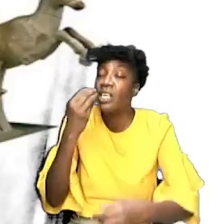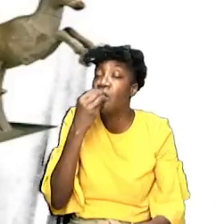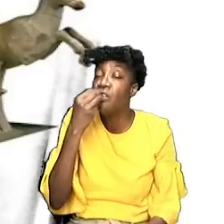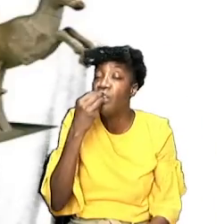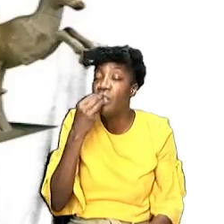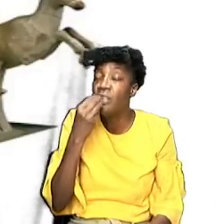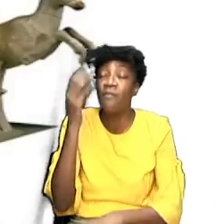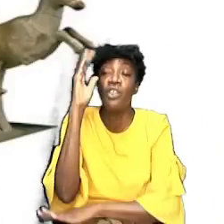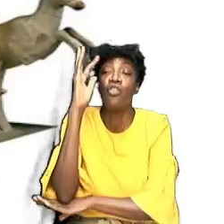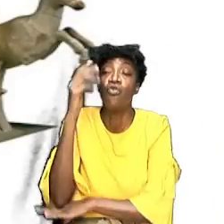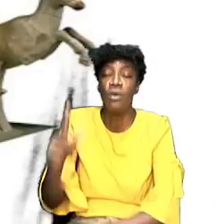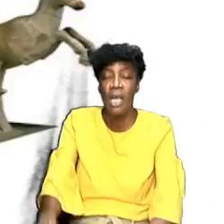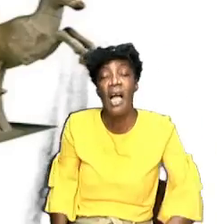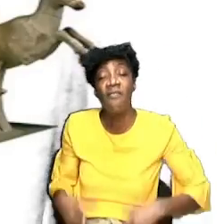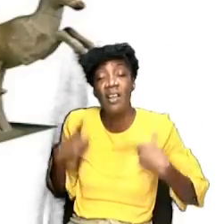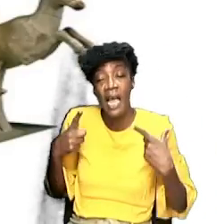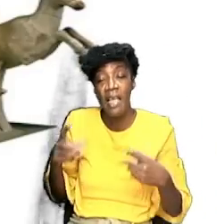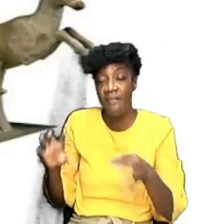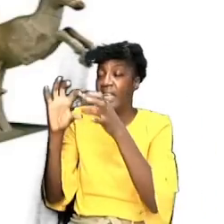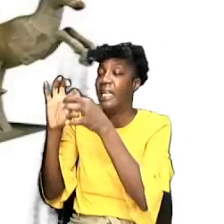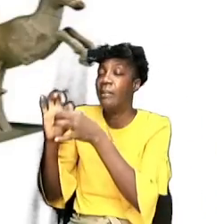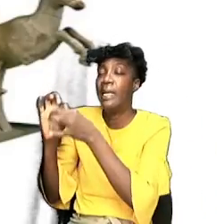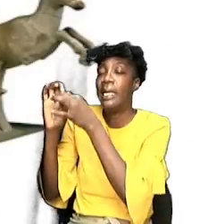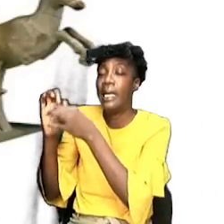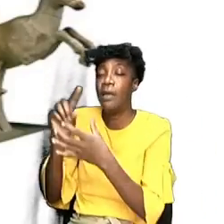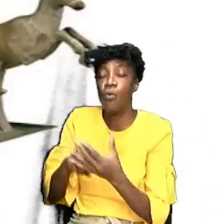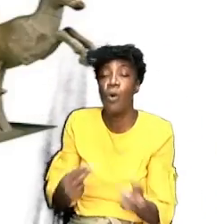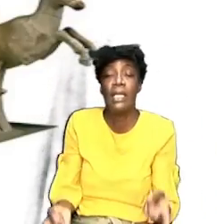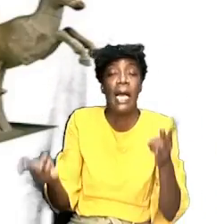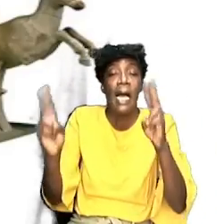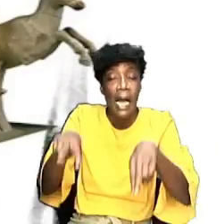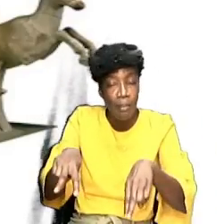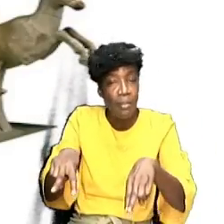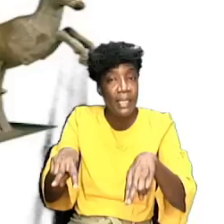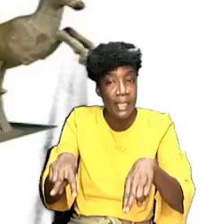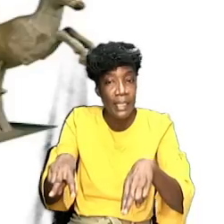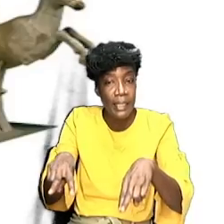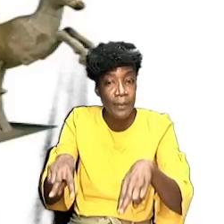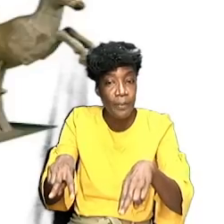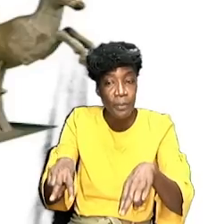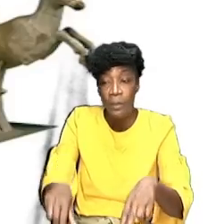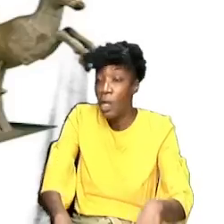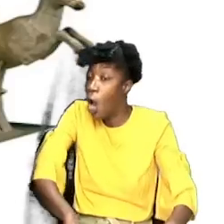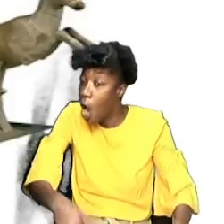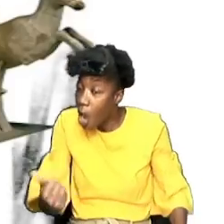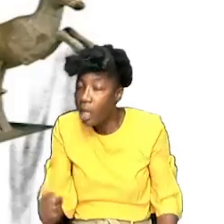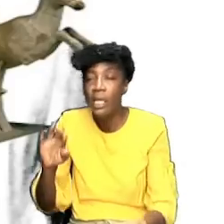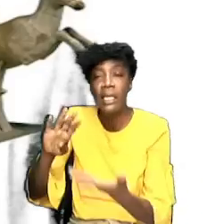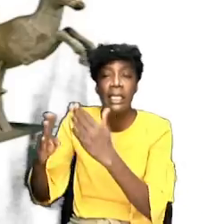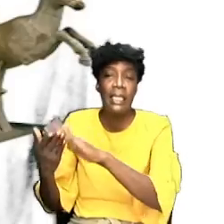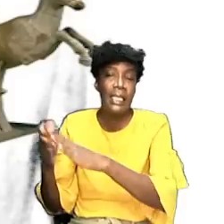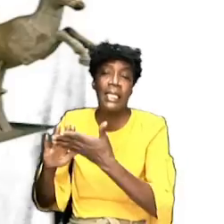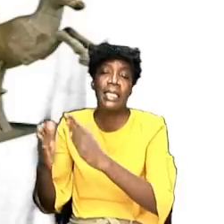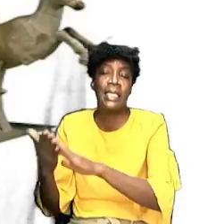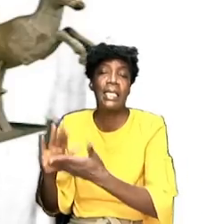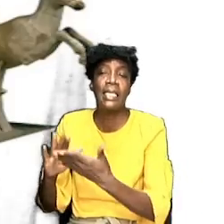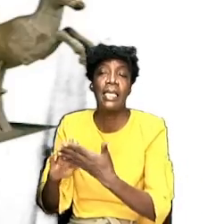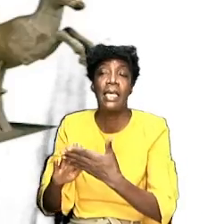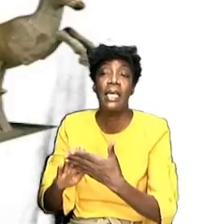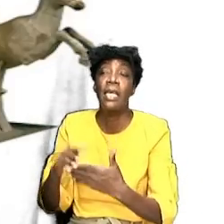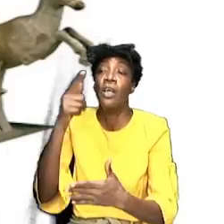is in the, so he was linking what was taking place in the modern city of Artemis with what